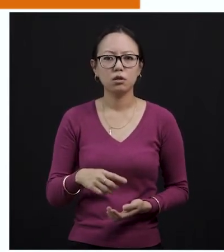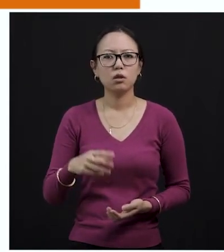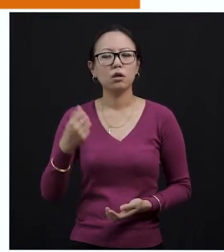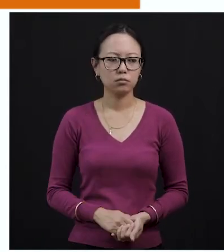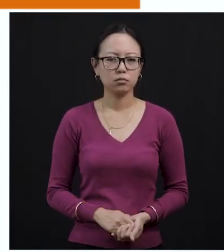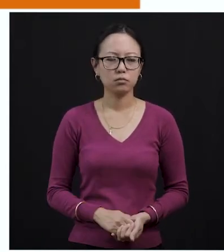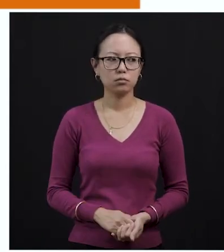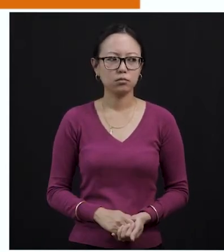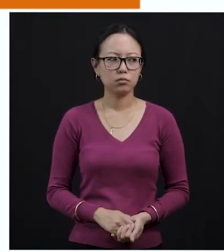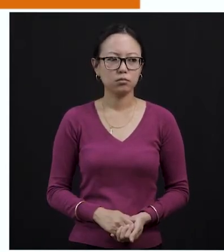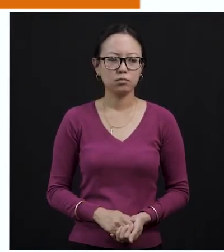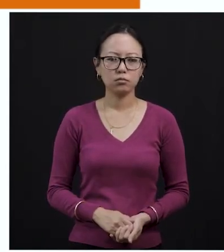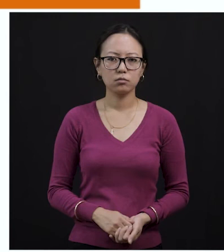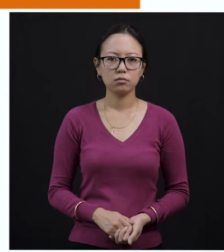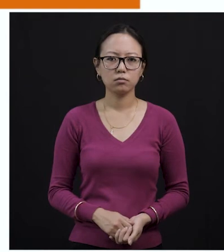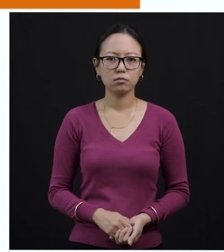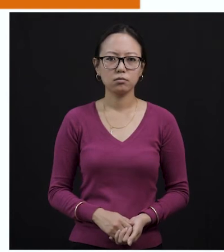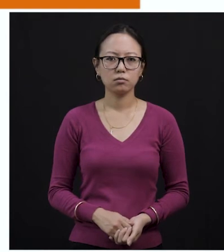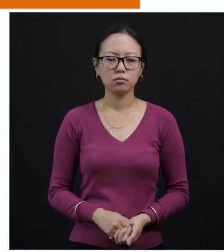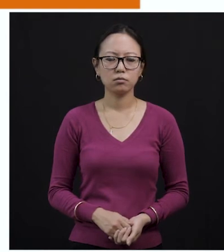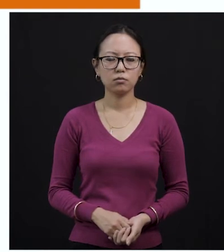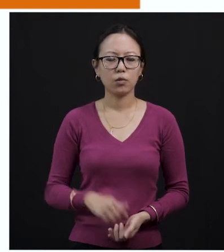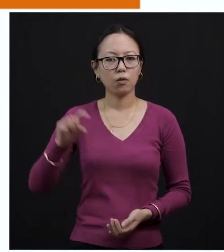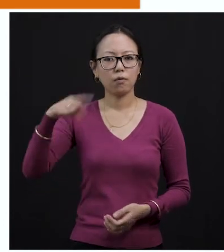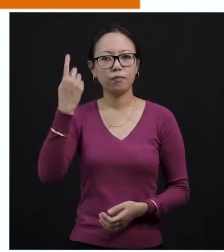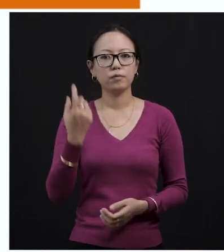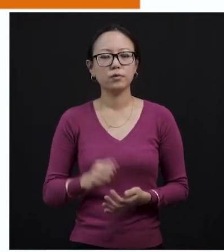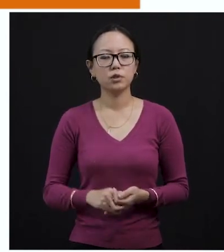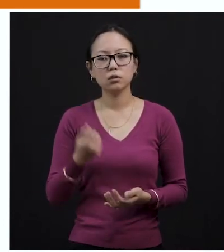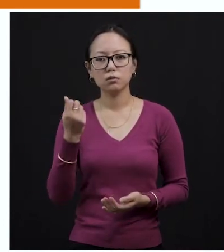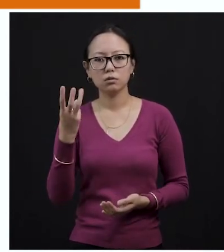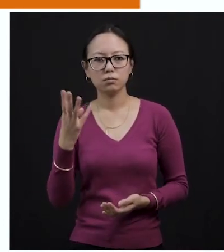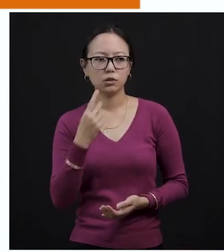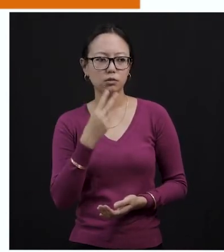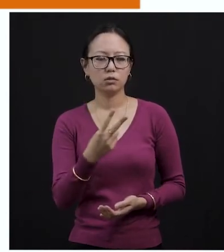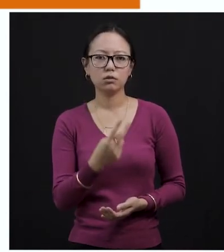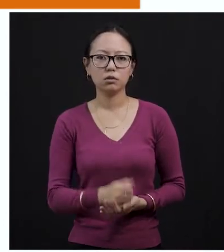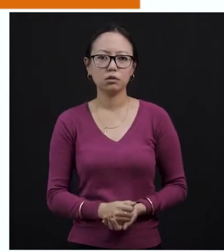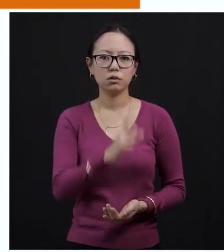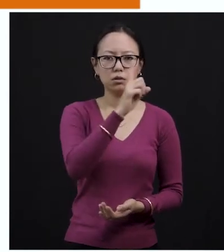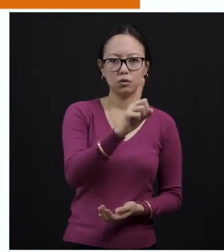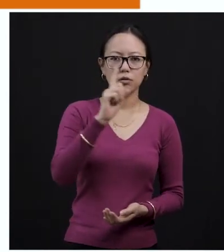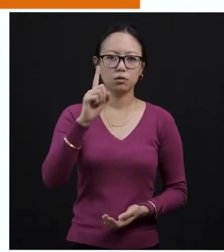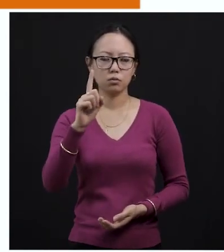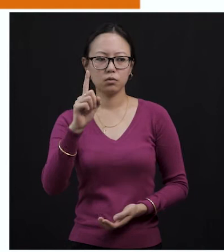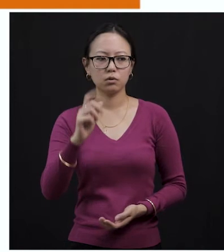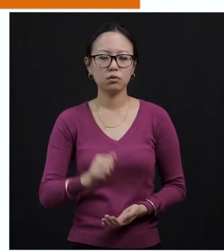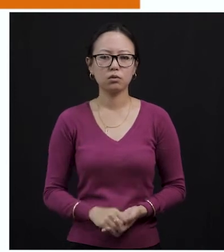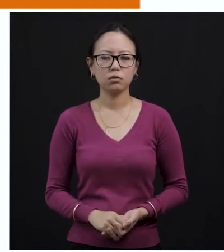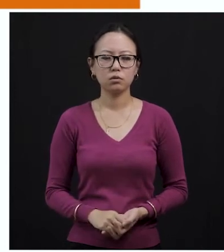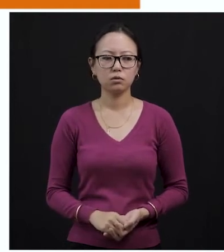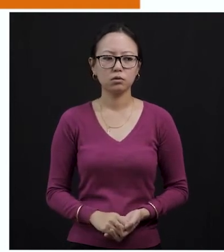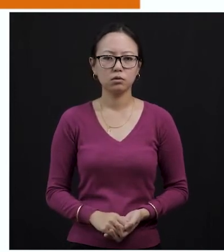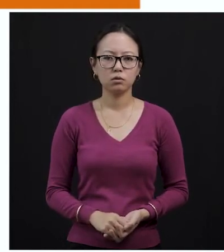Okay. And let's look at the first number, 11. Now, if you look at 11, the numeral